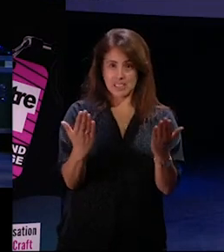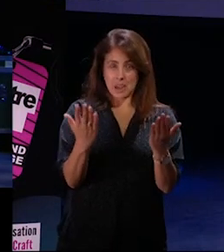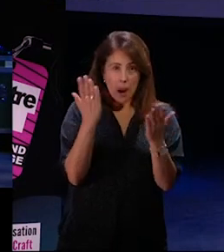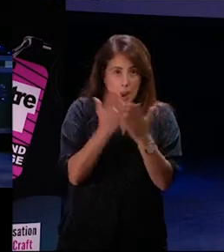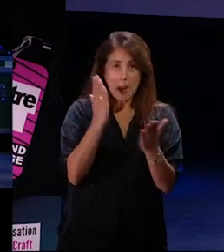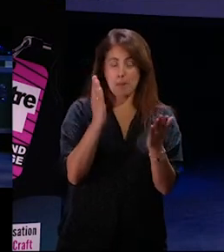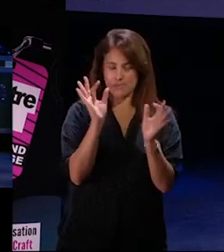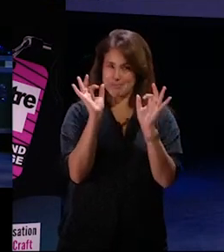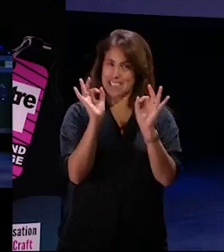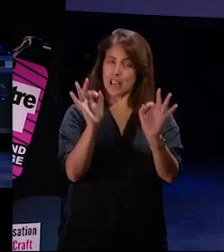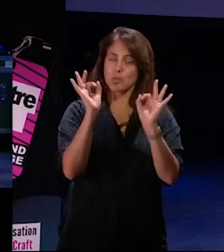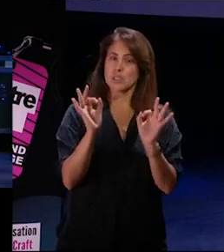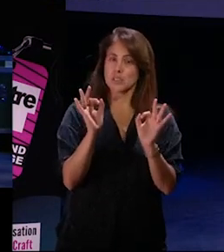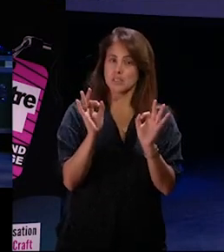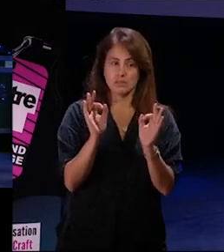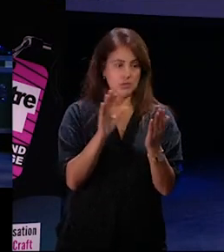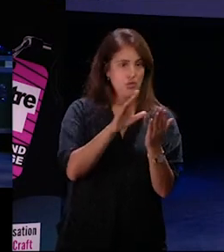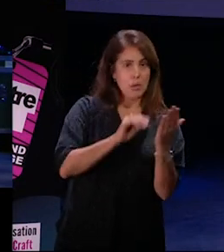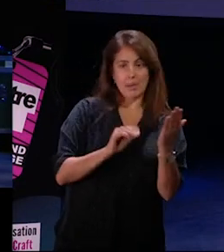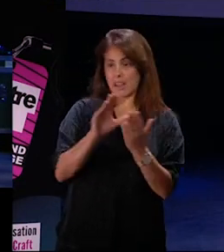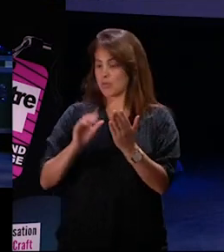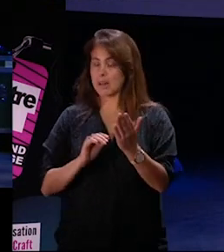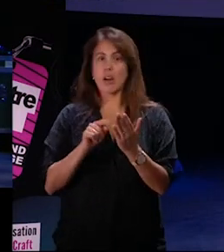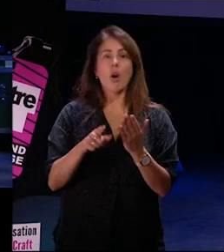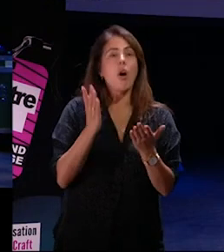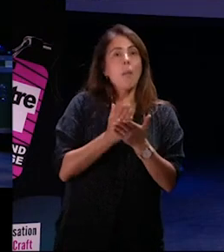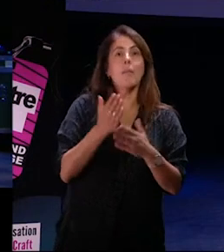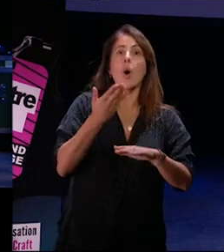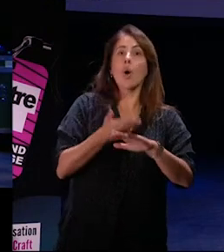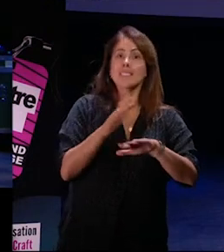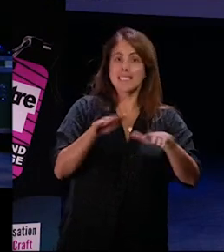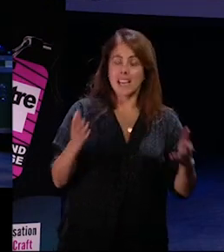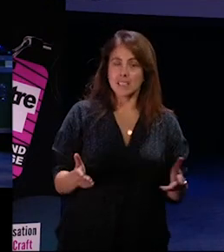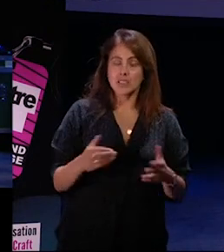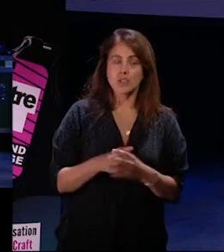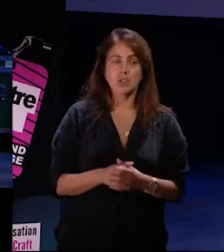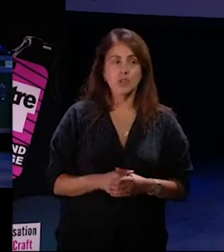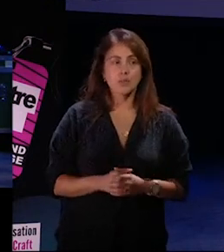accurately and exactly replicated on stage. Because if you're taking